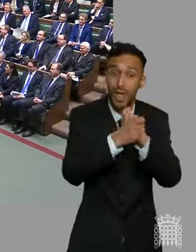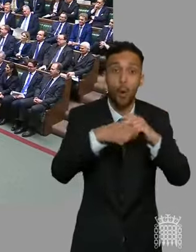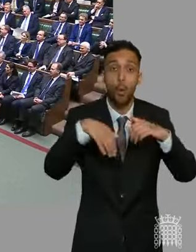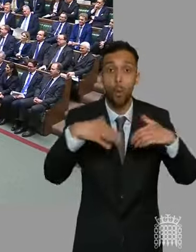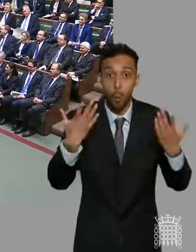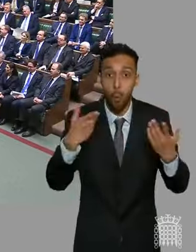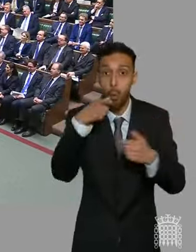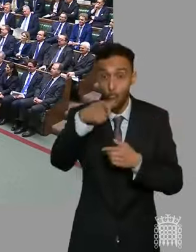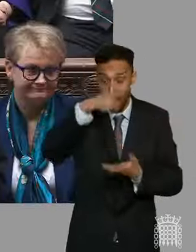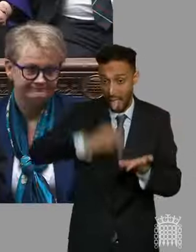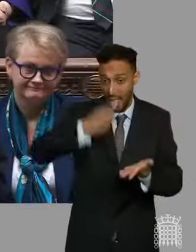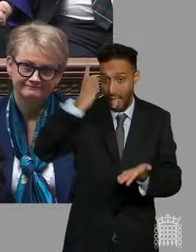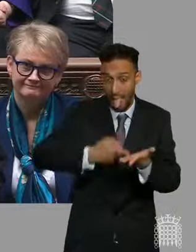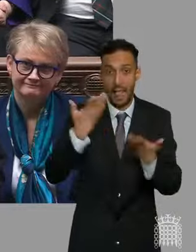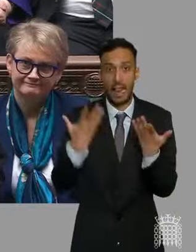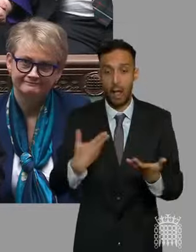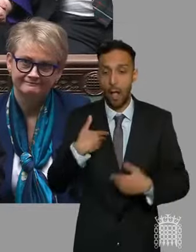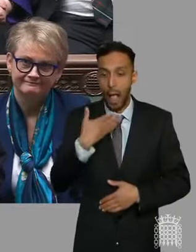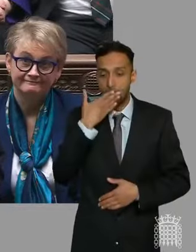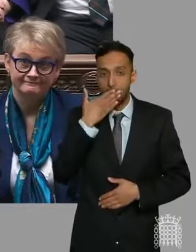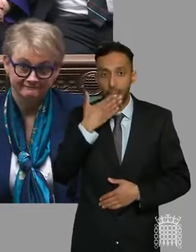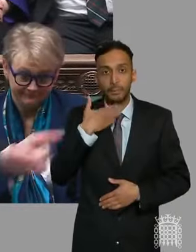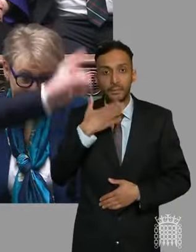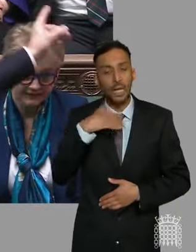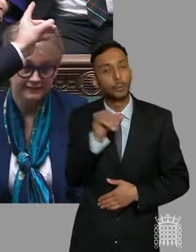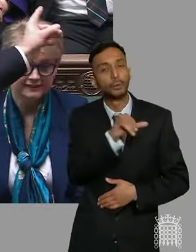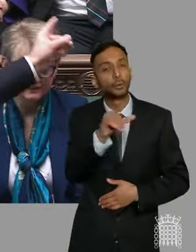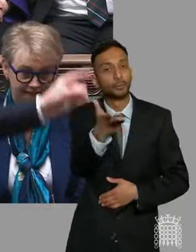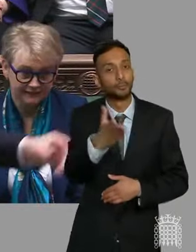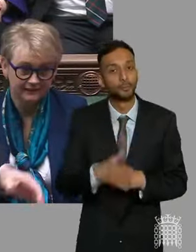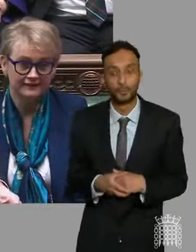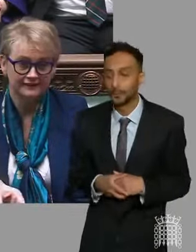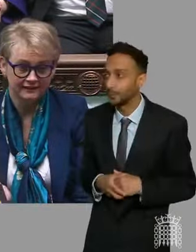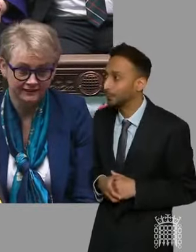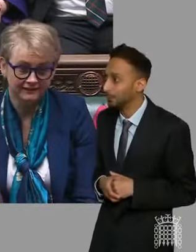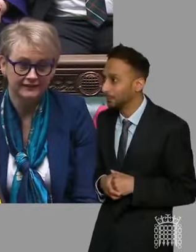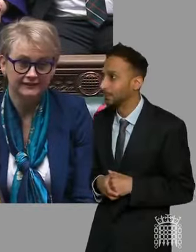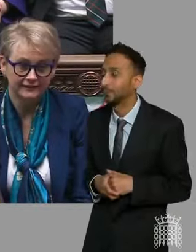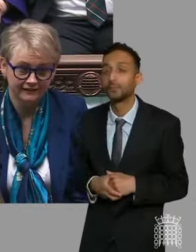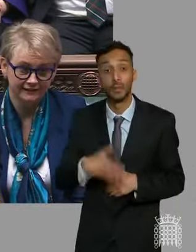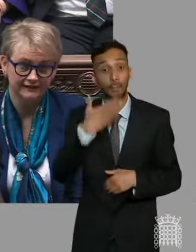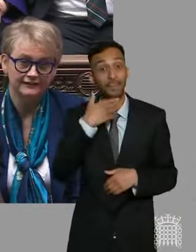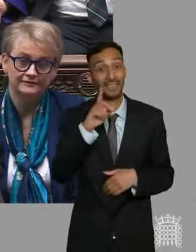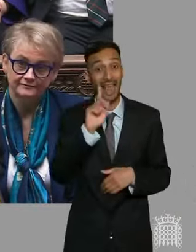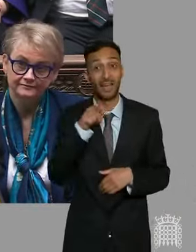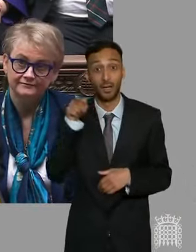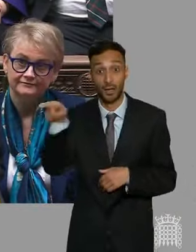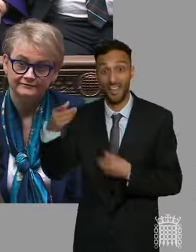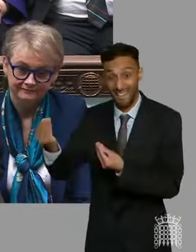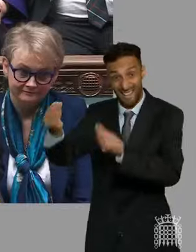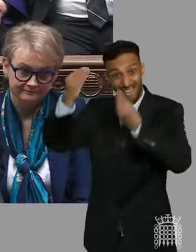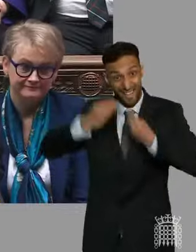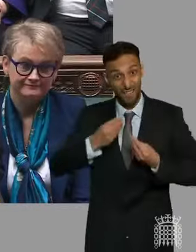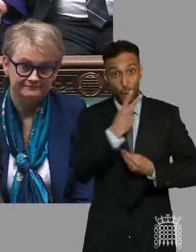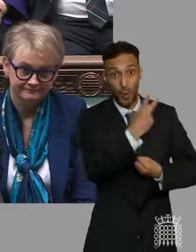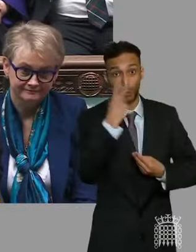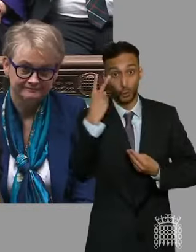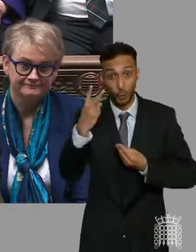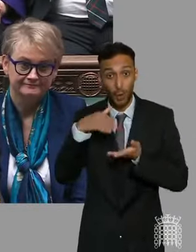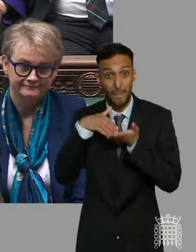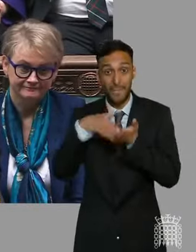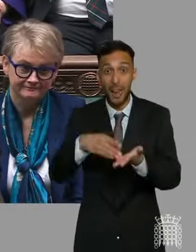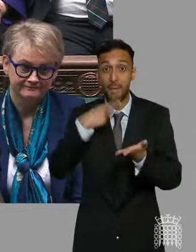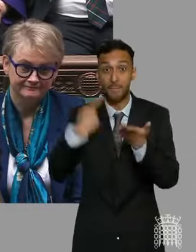I'll tell you what was a mistake, leaving a £22 billion black hole that we had to sort out. We took the difficult